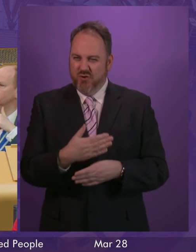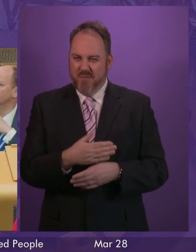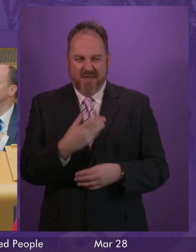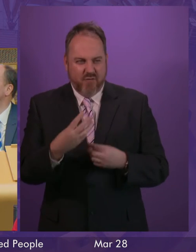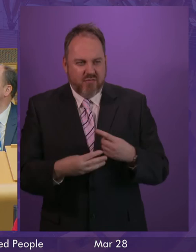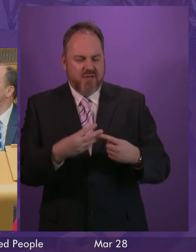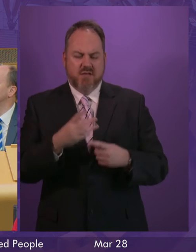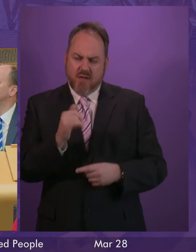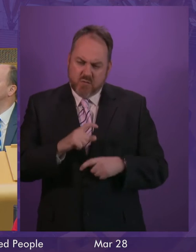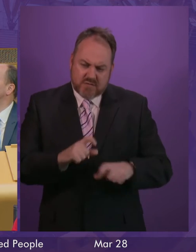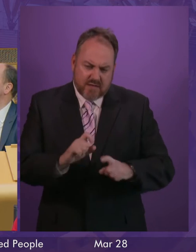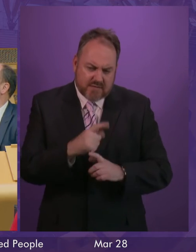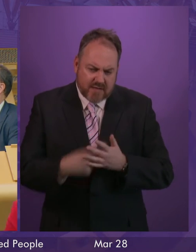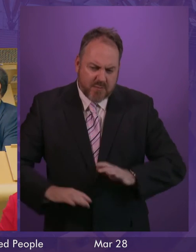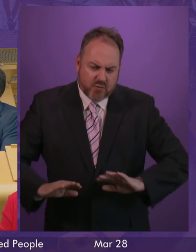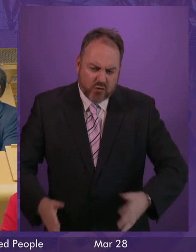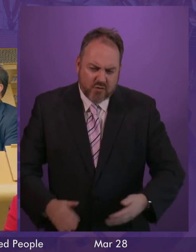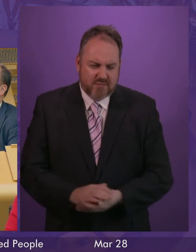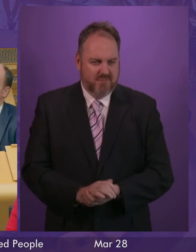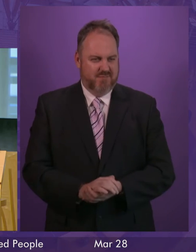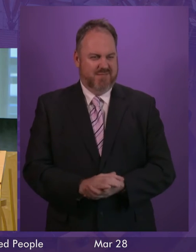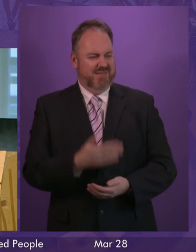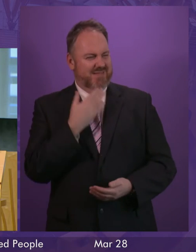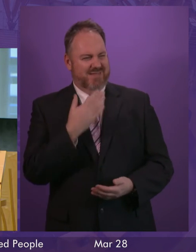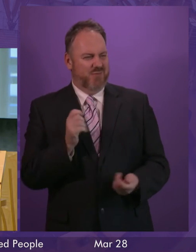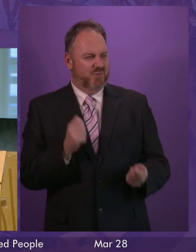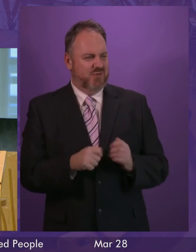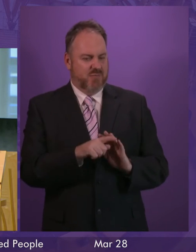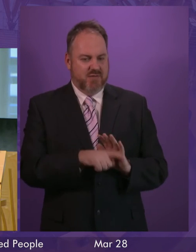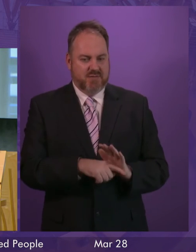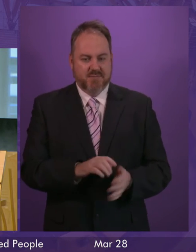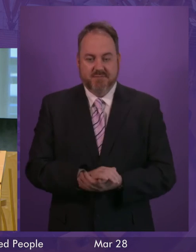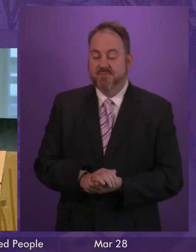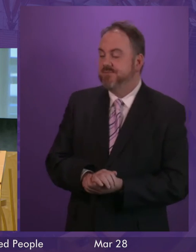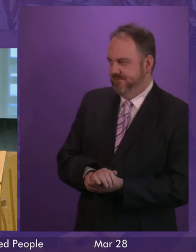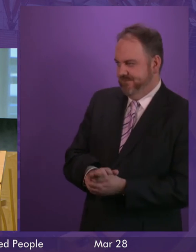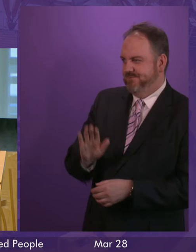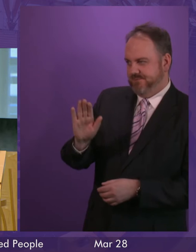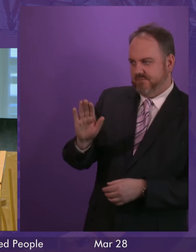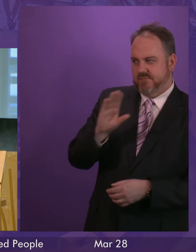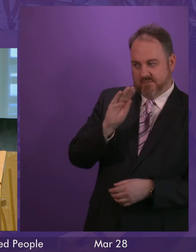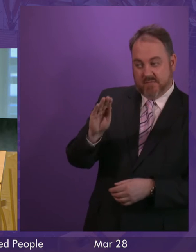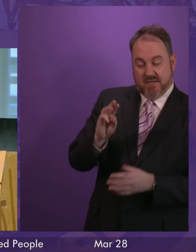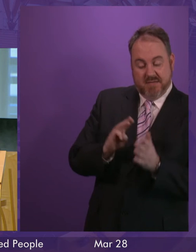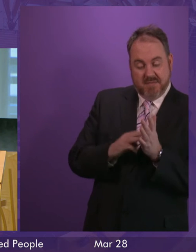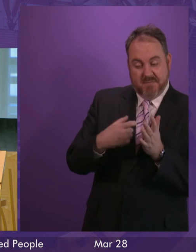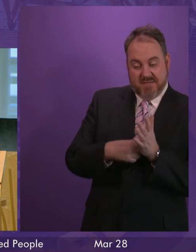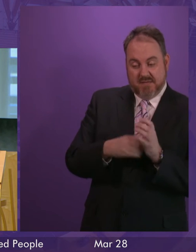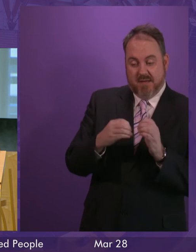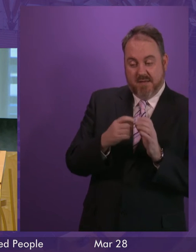put pressure on this government to change the policy in regard to that? Kenneth Gibson. I would refer Mr Balfour to the very